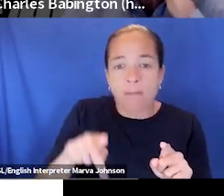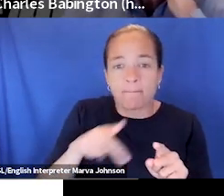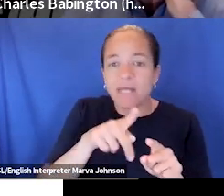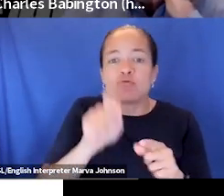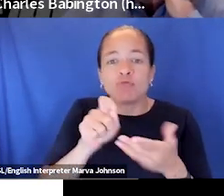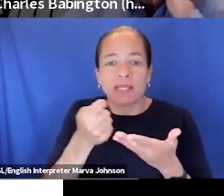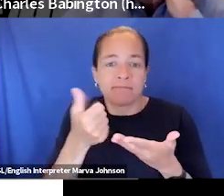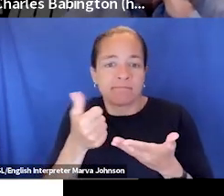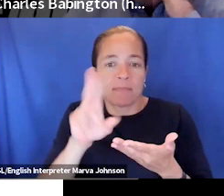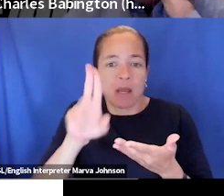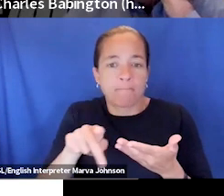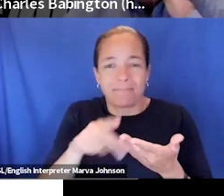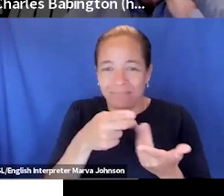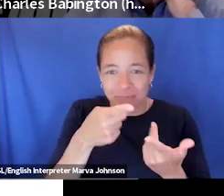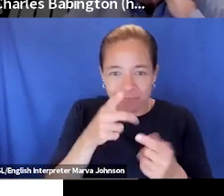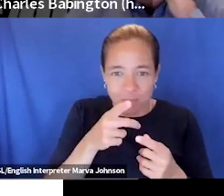All results are at the end.